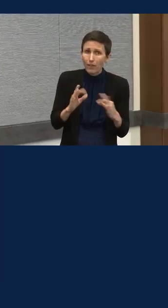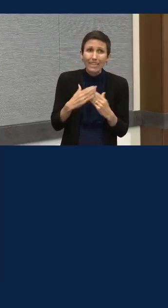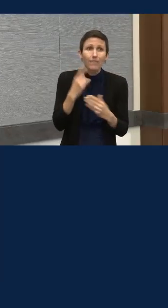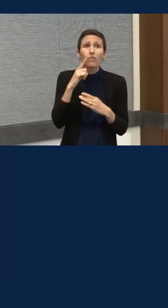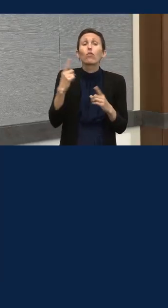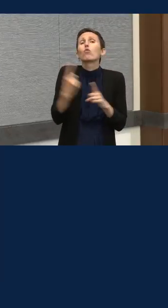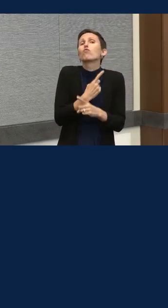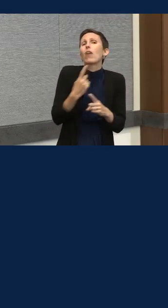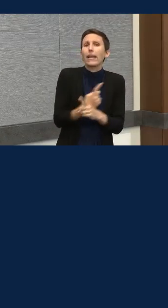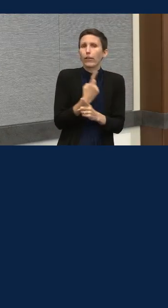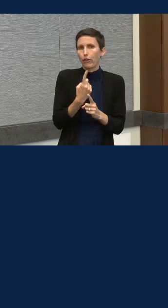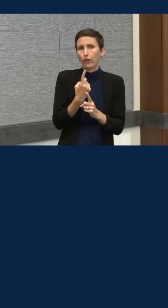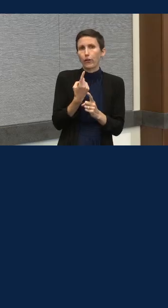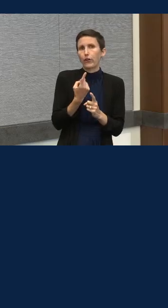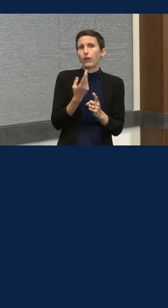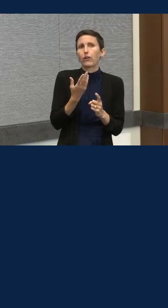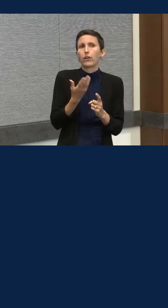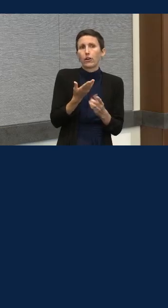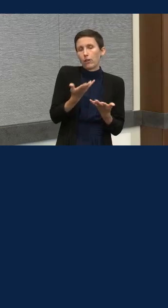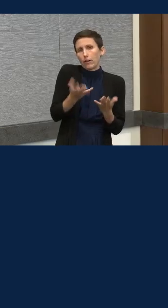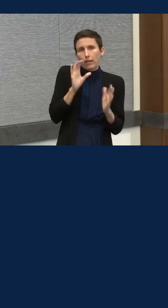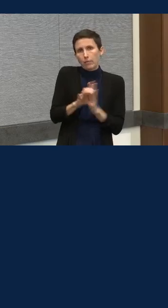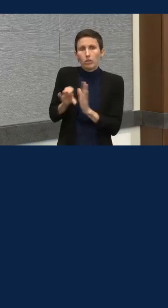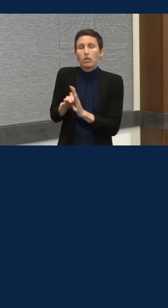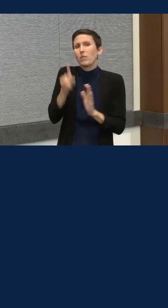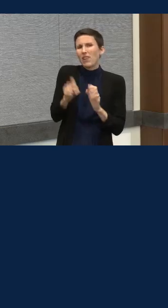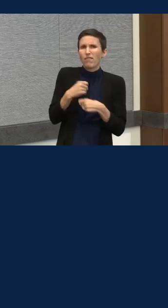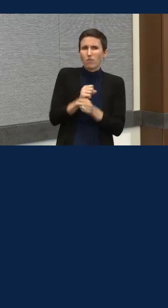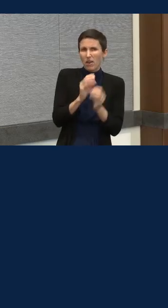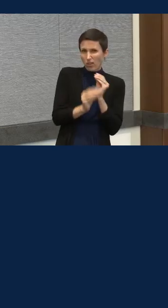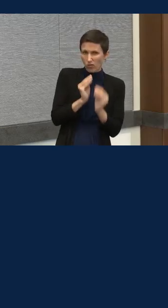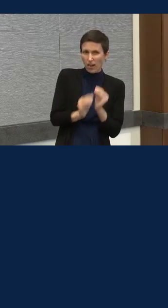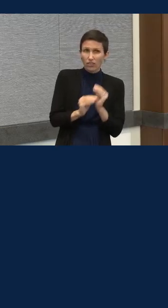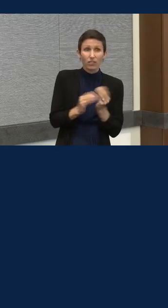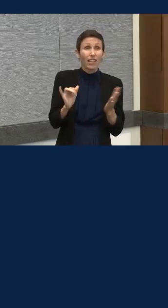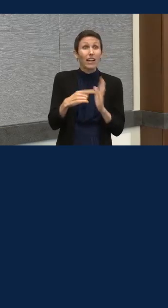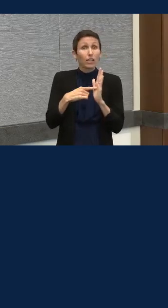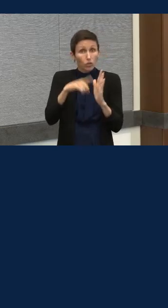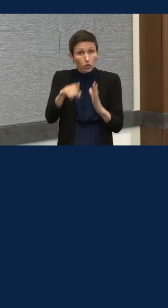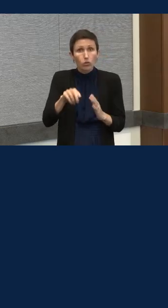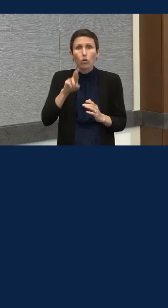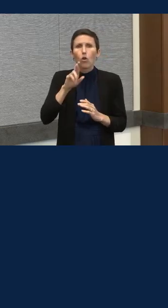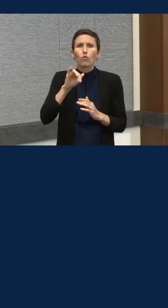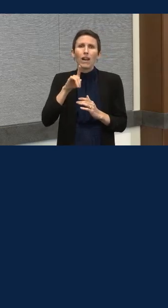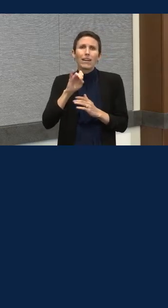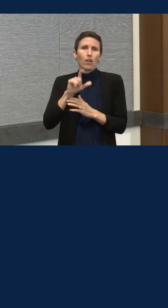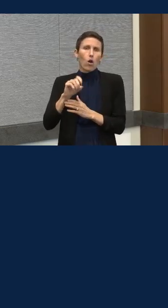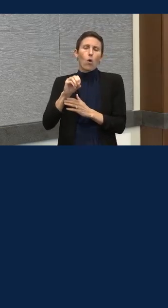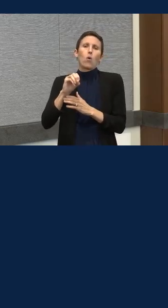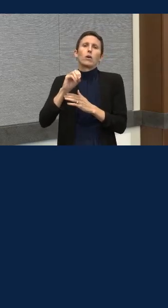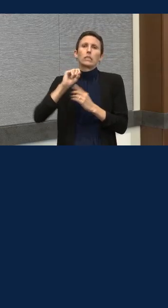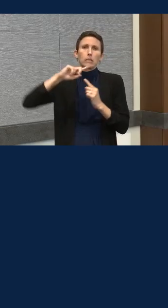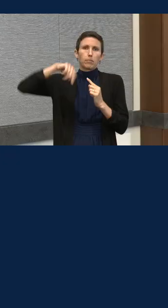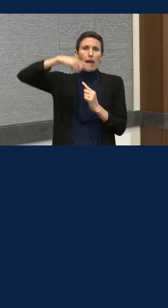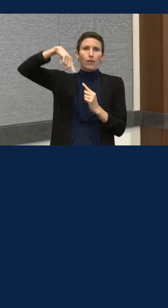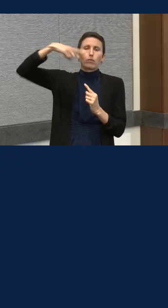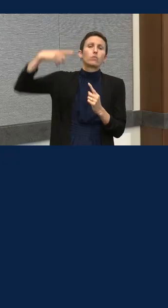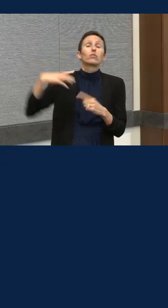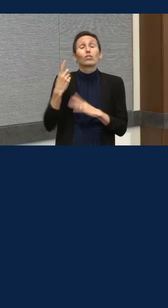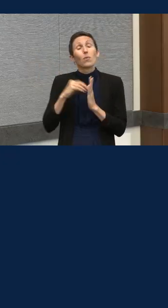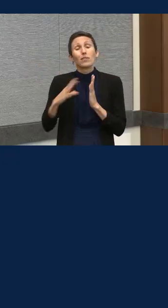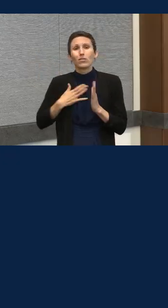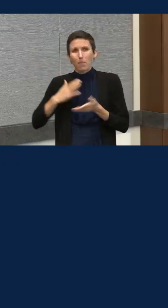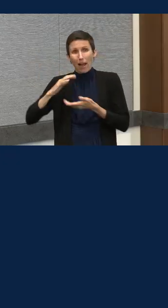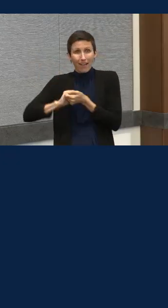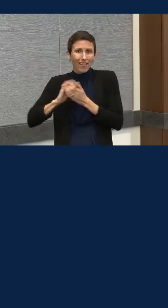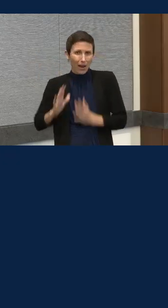regular trajectory, sometimes we have to make corrections. The ones that I showed you, that were radial or spiral especially. So in fact, the student with my